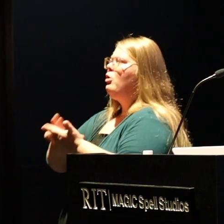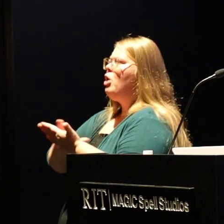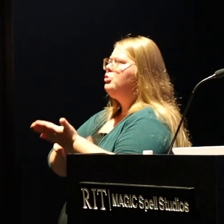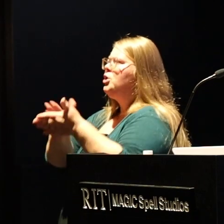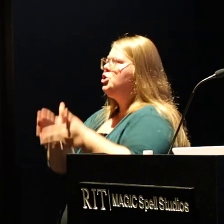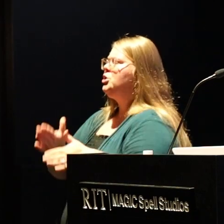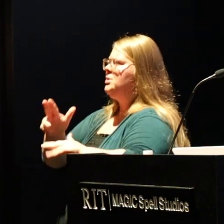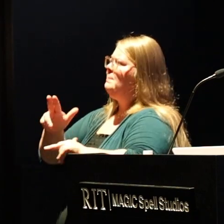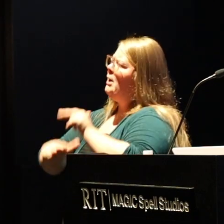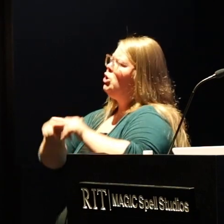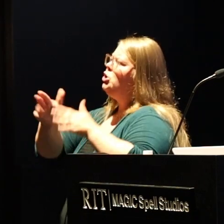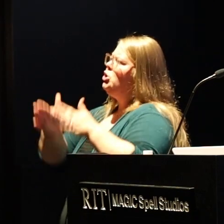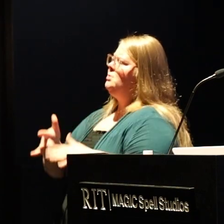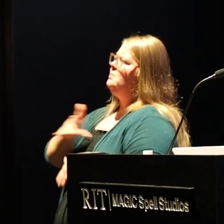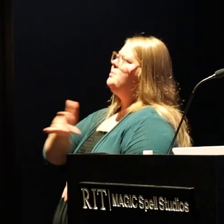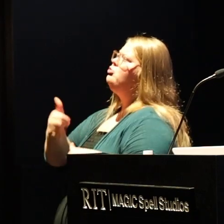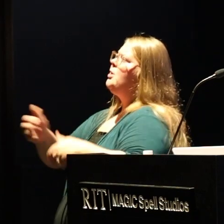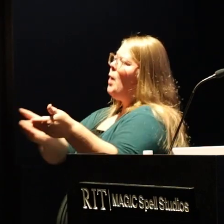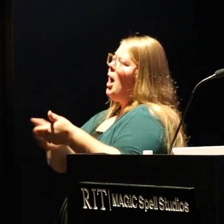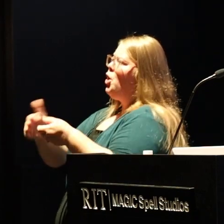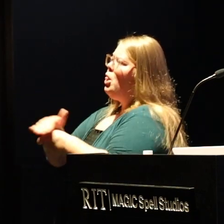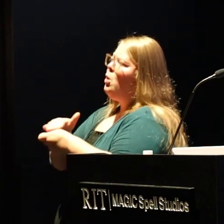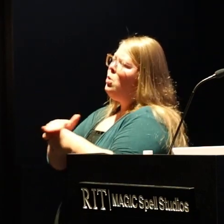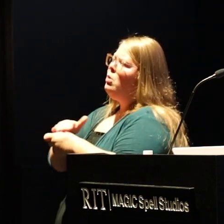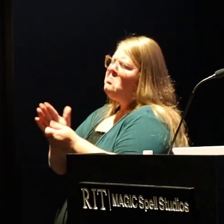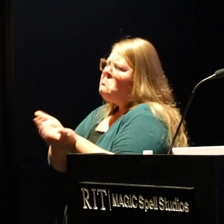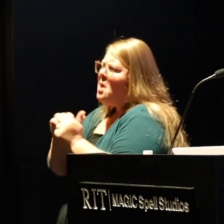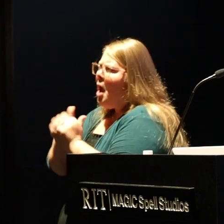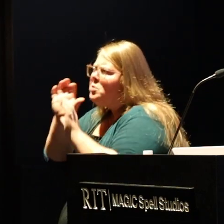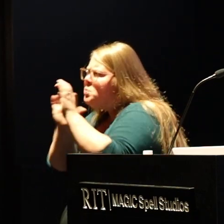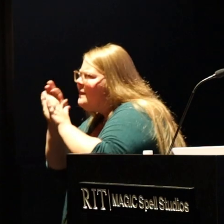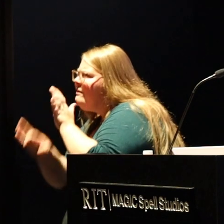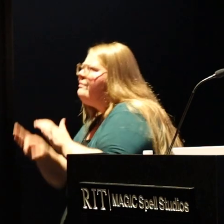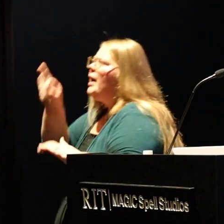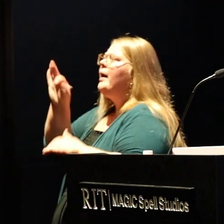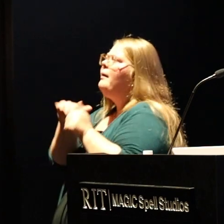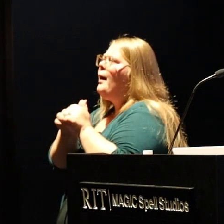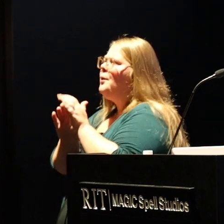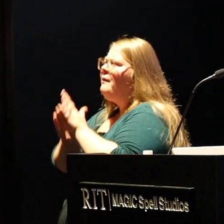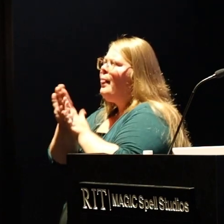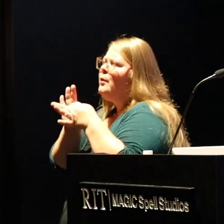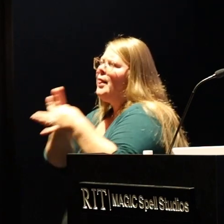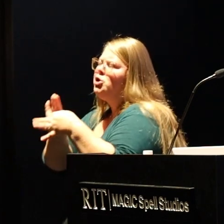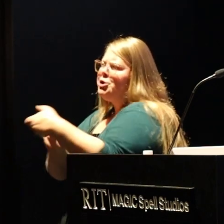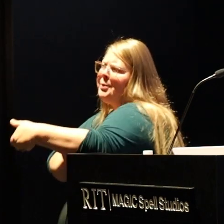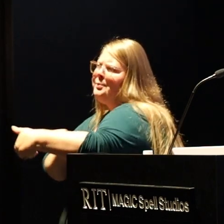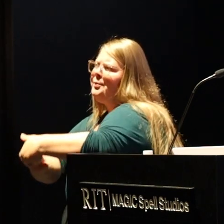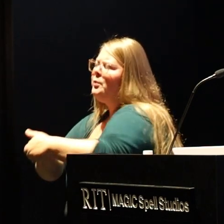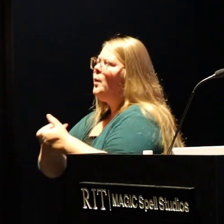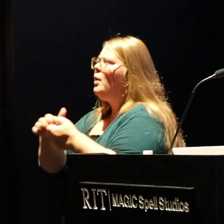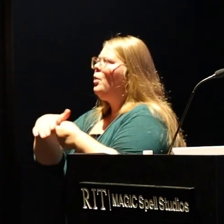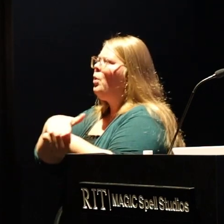it local. I guess how you find them, relationships with them, how they respond